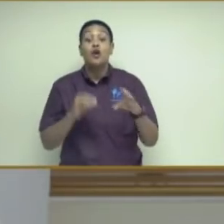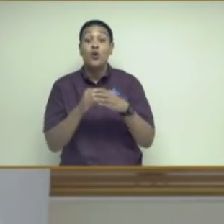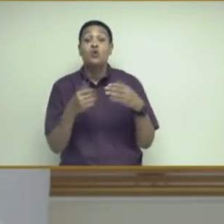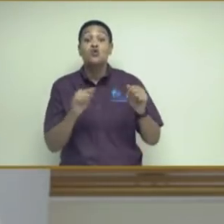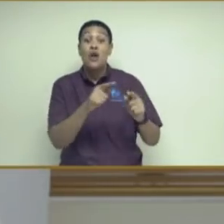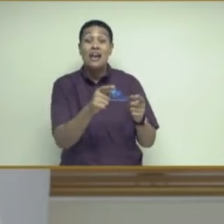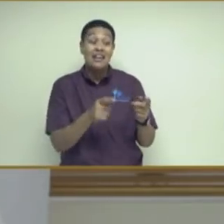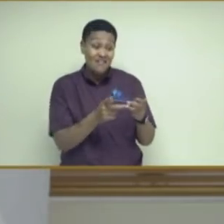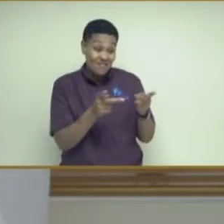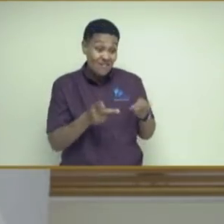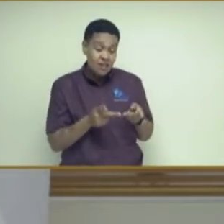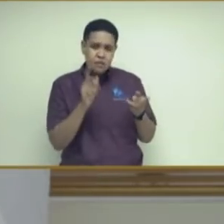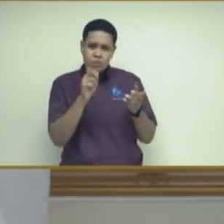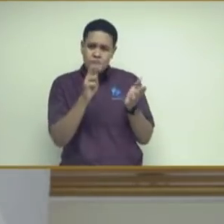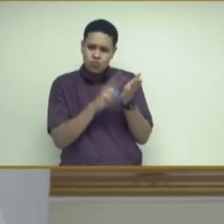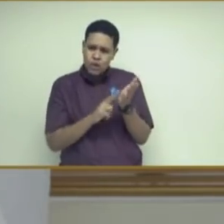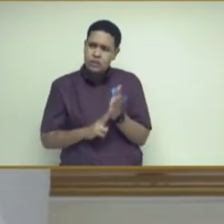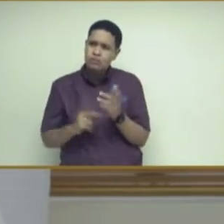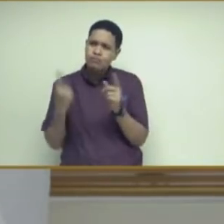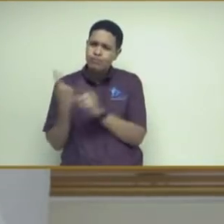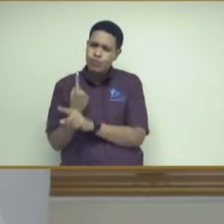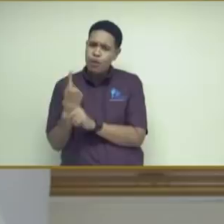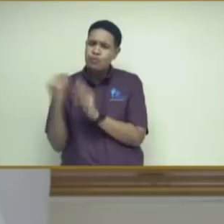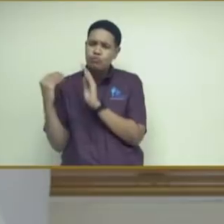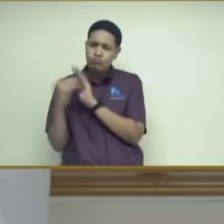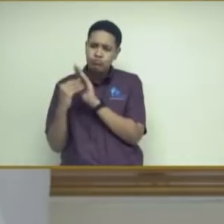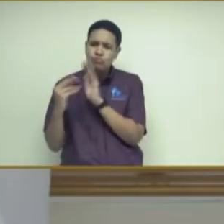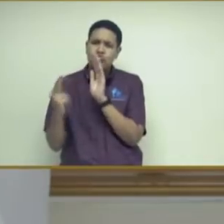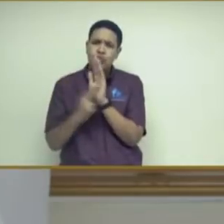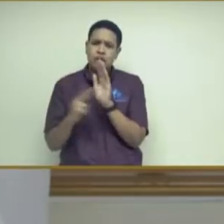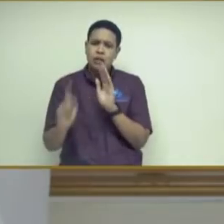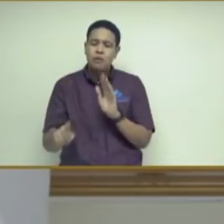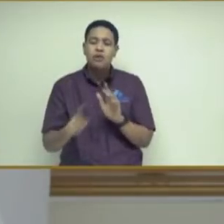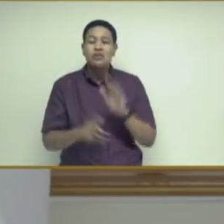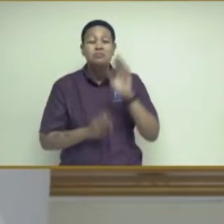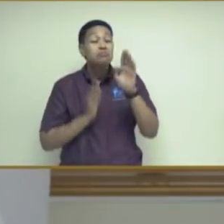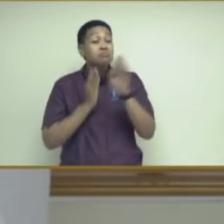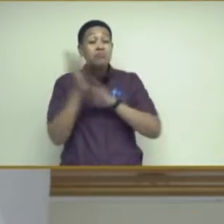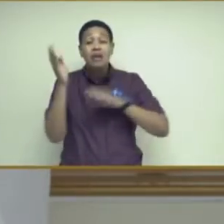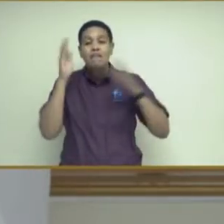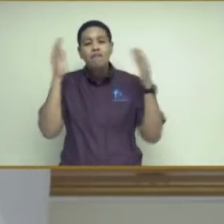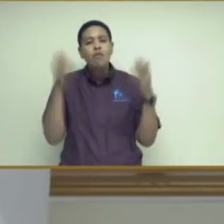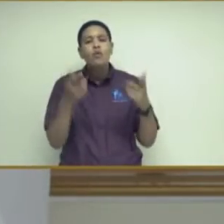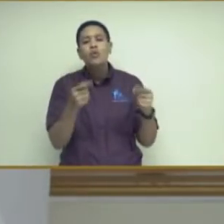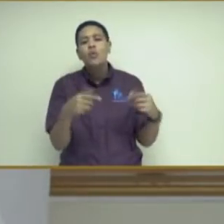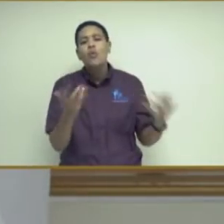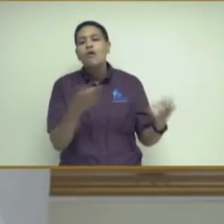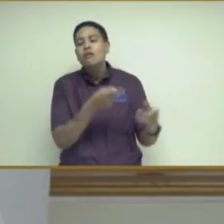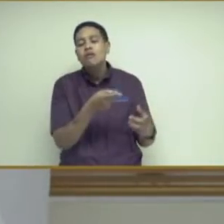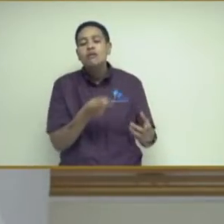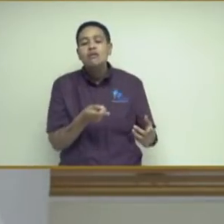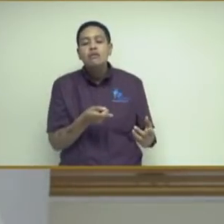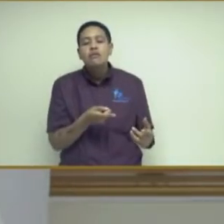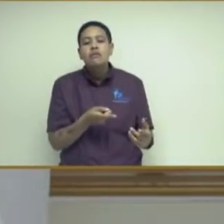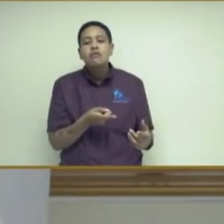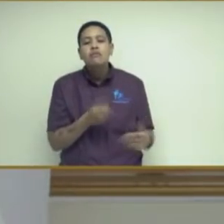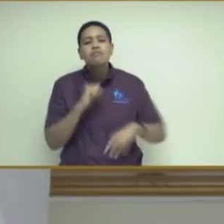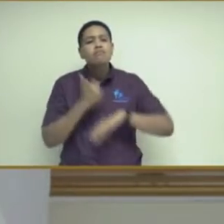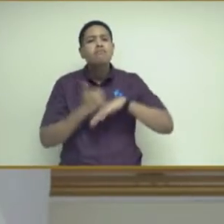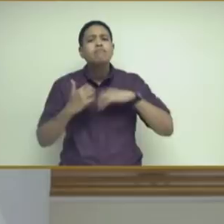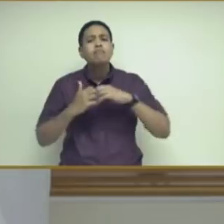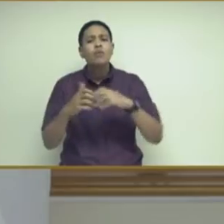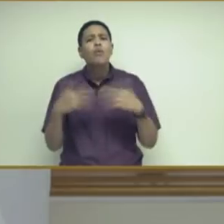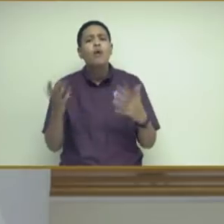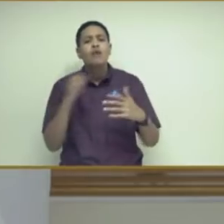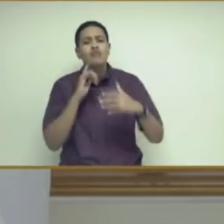to register. There's a primary focus of getting them to put in place